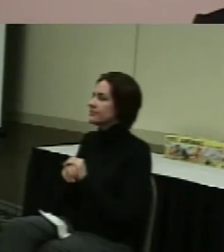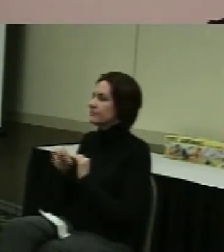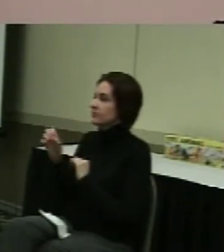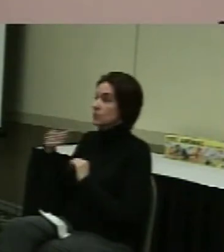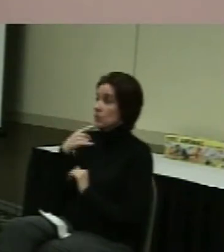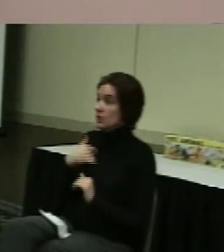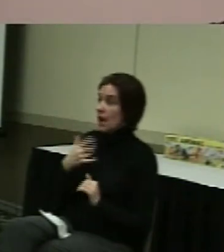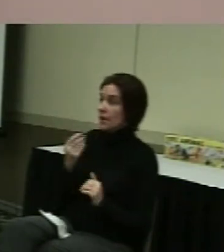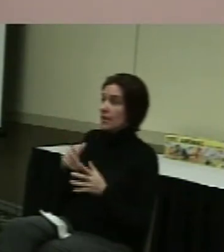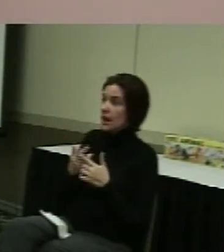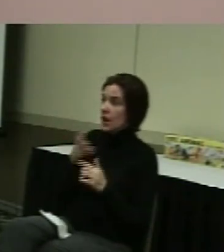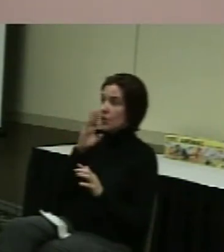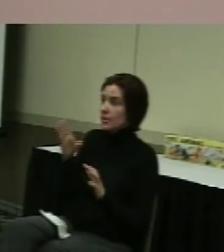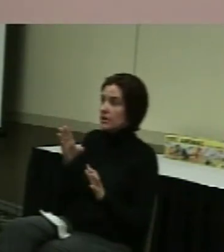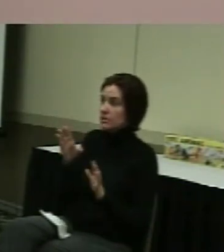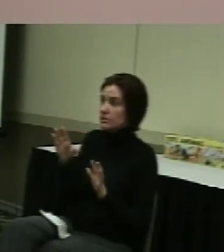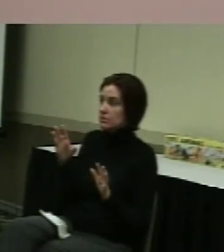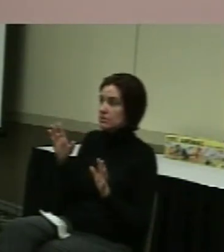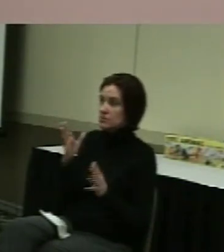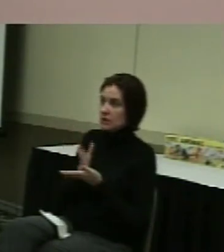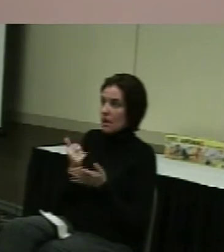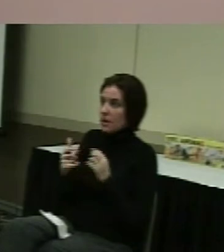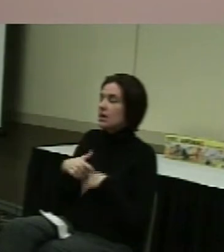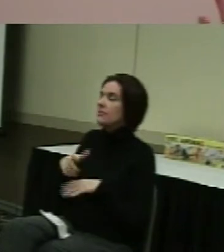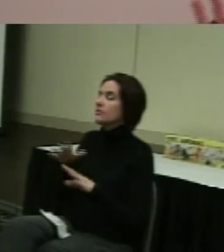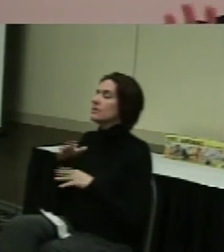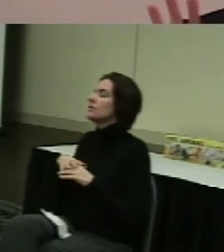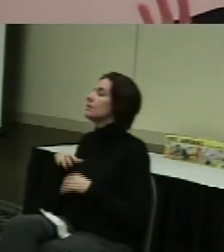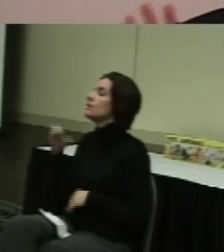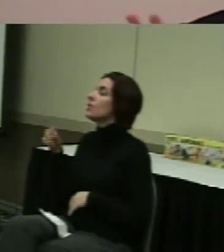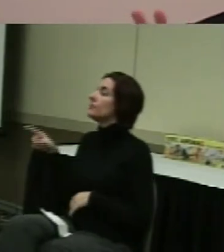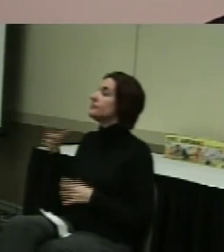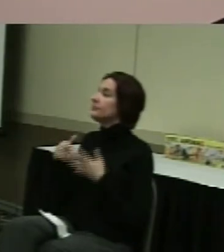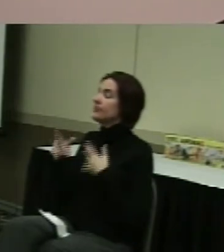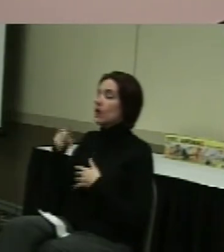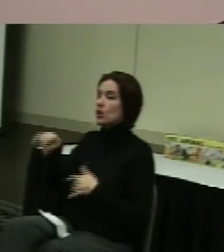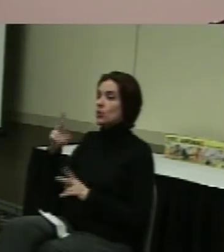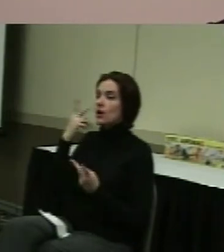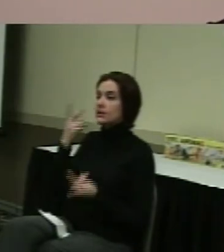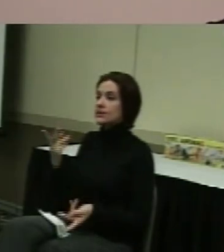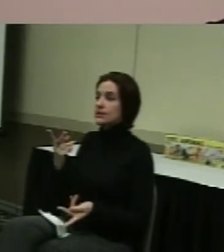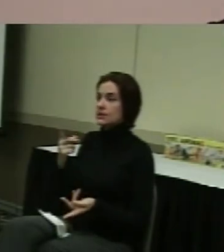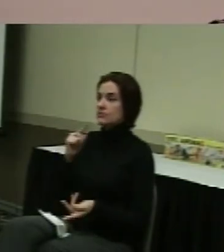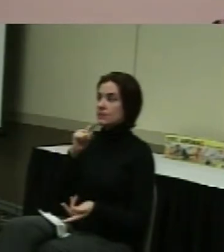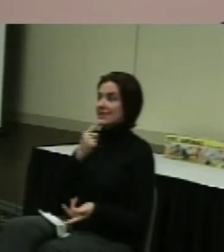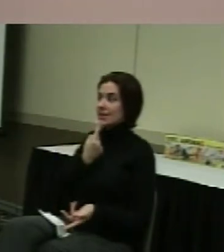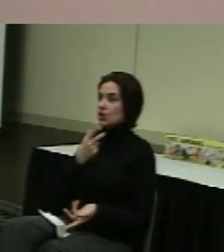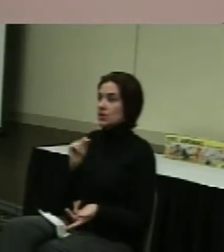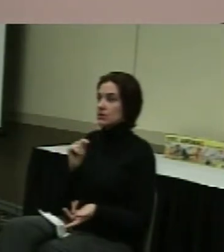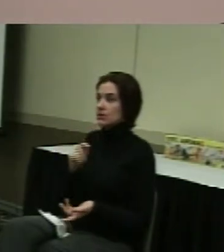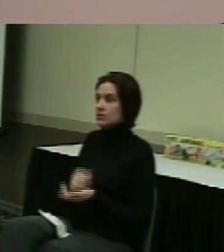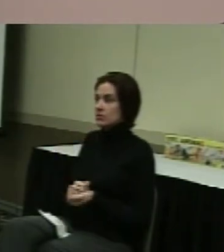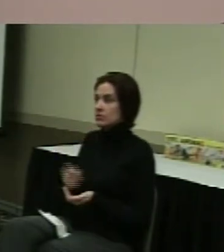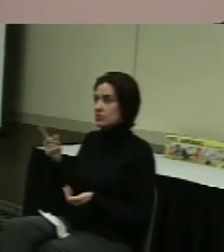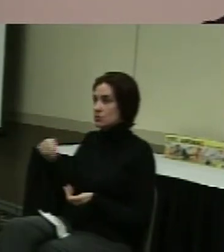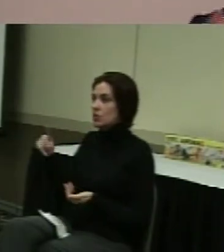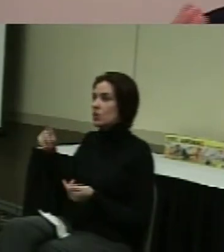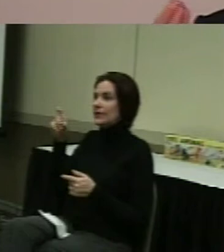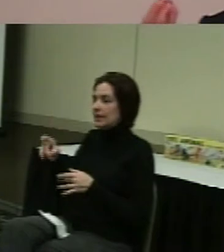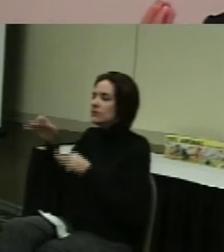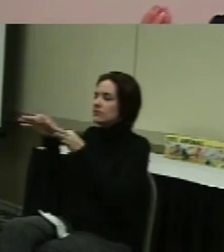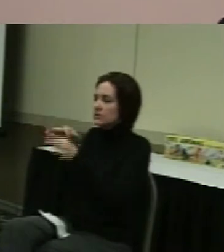me and I'll be very helpful. I'll stop anytime. So now, you all see the seriousness of this, right? You totally need to describe the